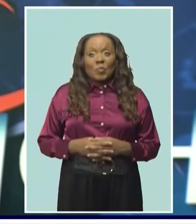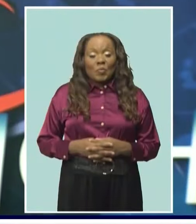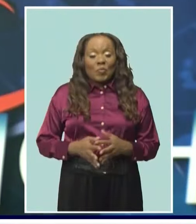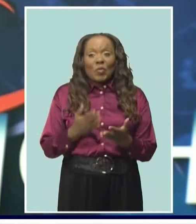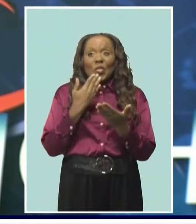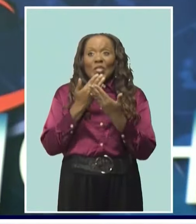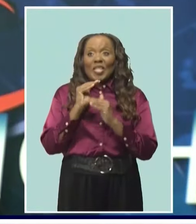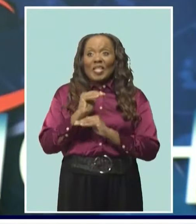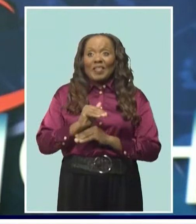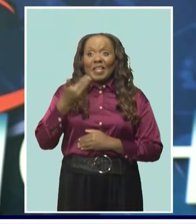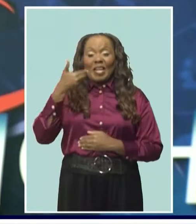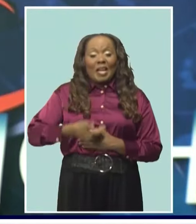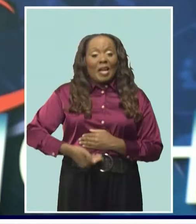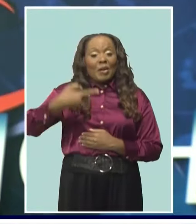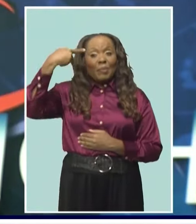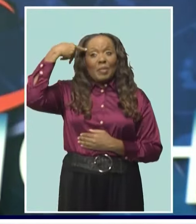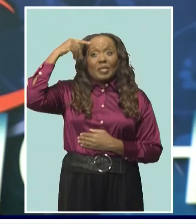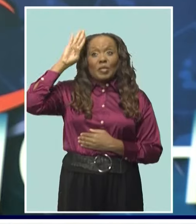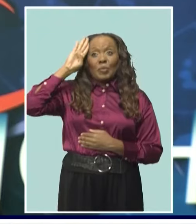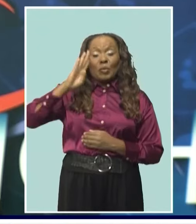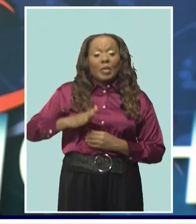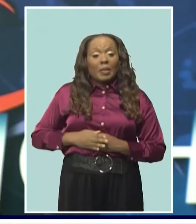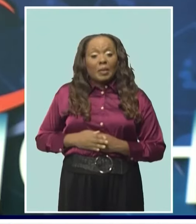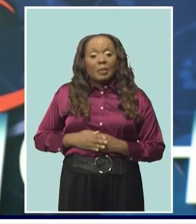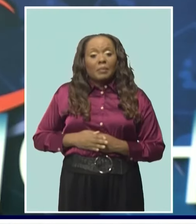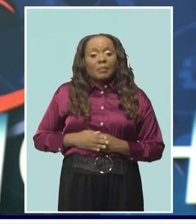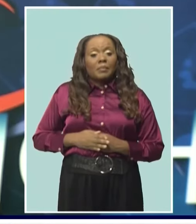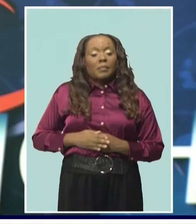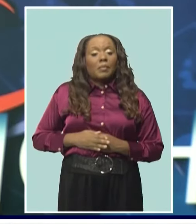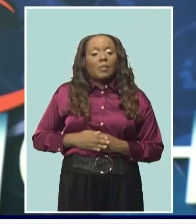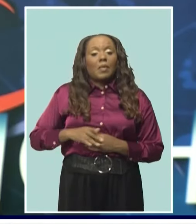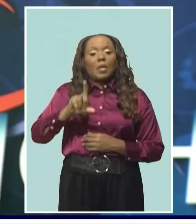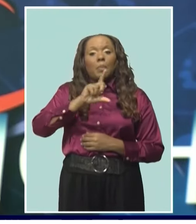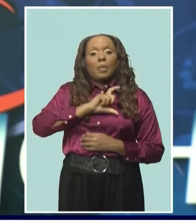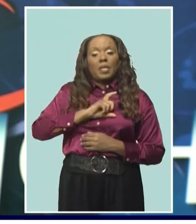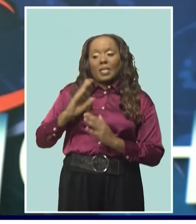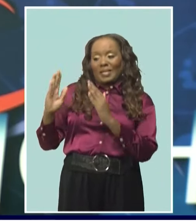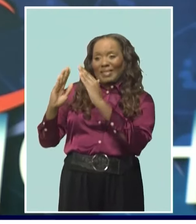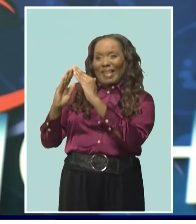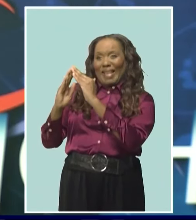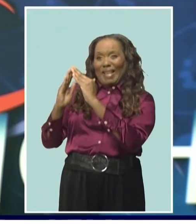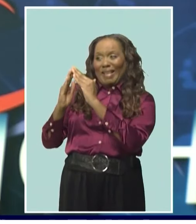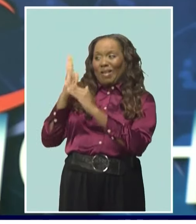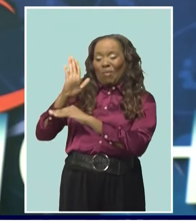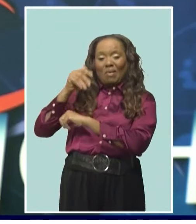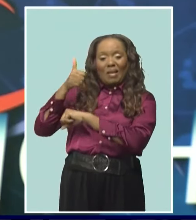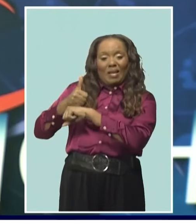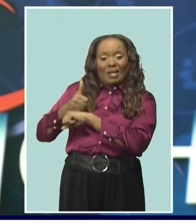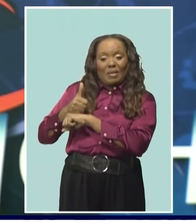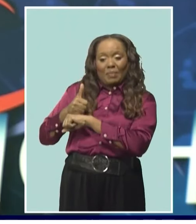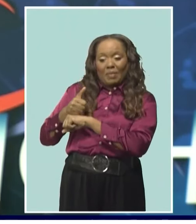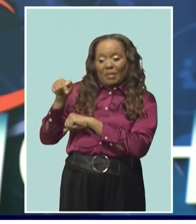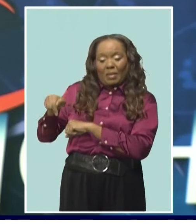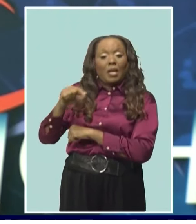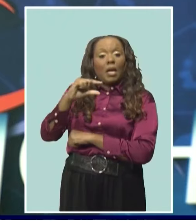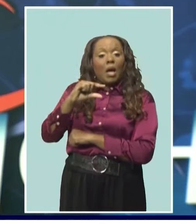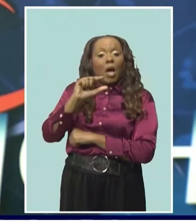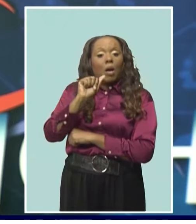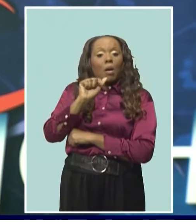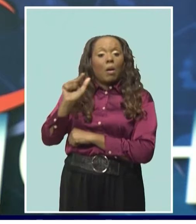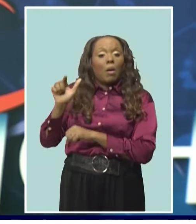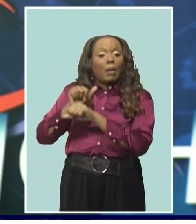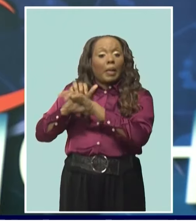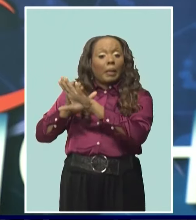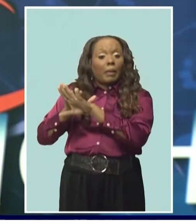Good evening, I'm Pearson Bowie. A police outpost will soon be re-established in Gall Hill and Silver Hill in Christchurch,